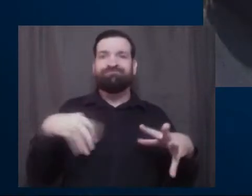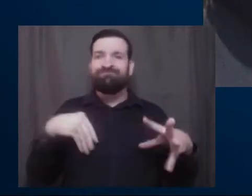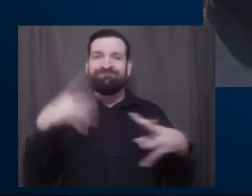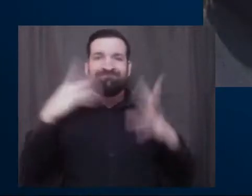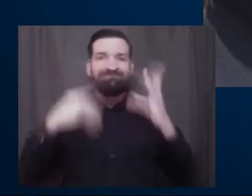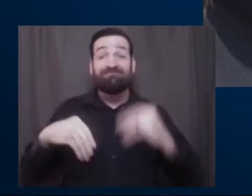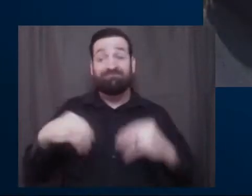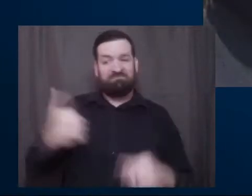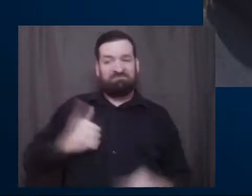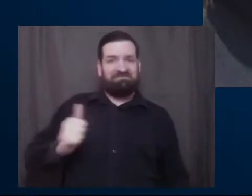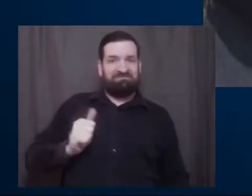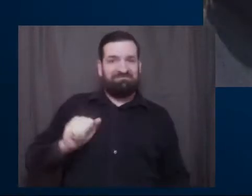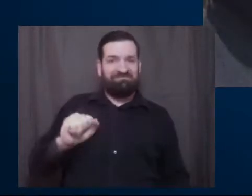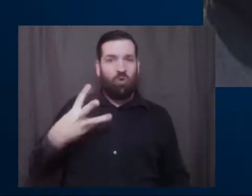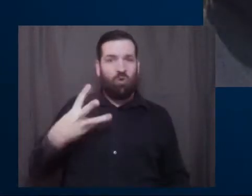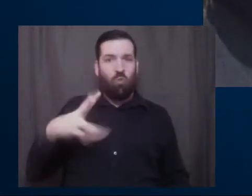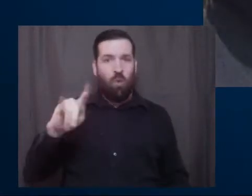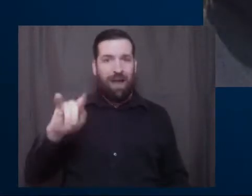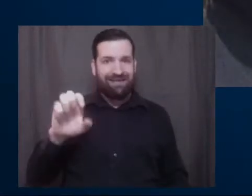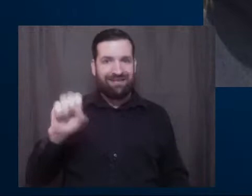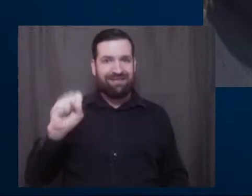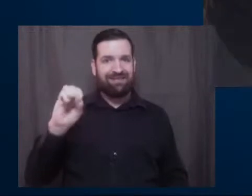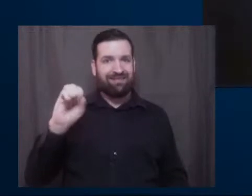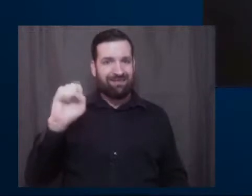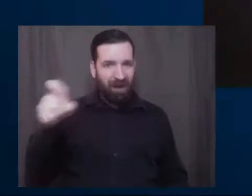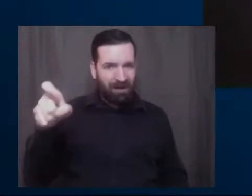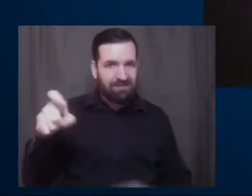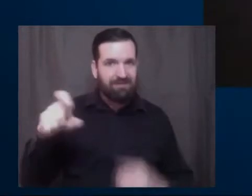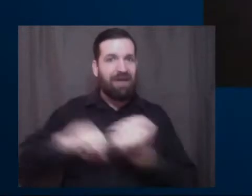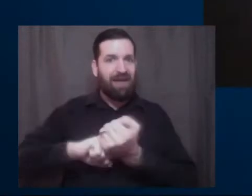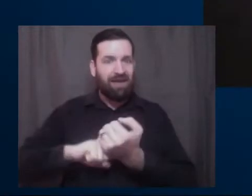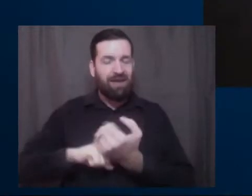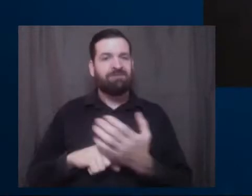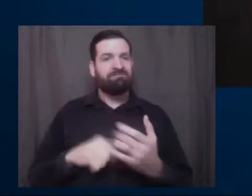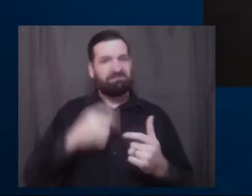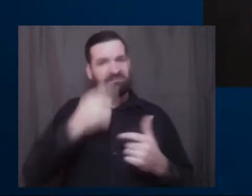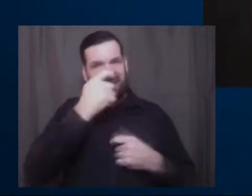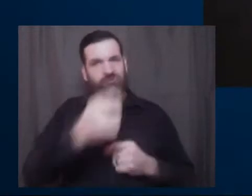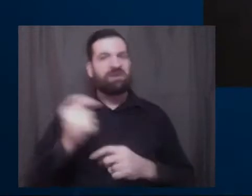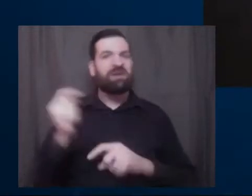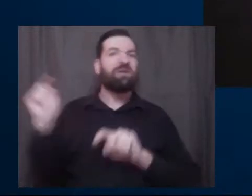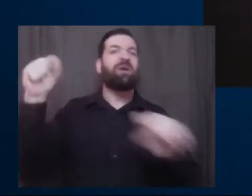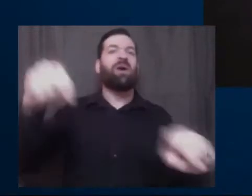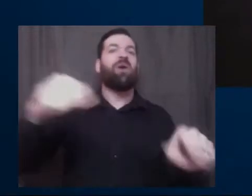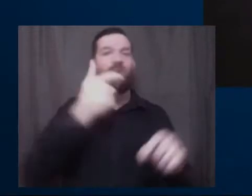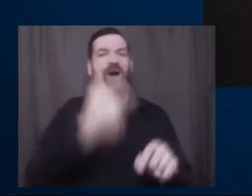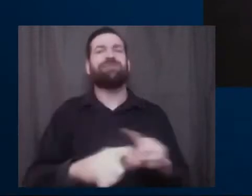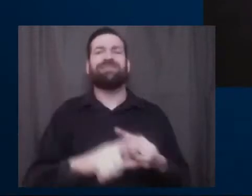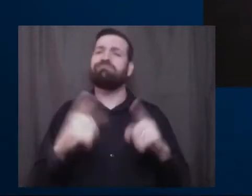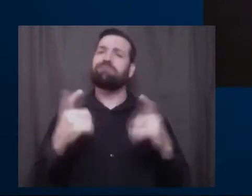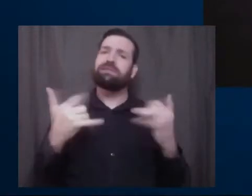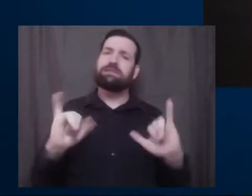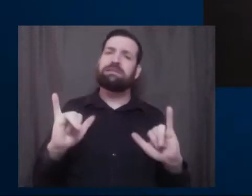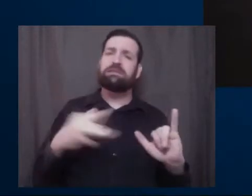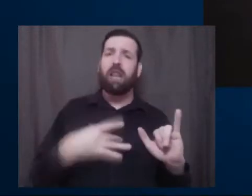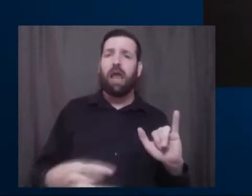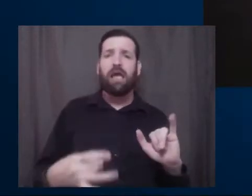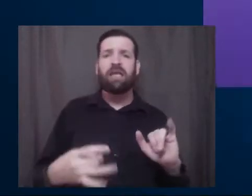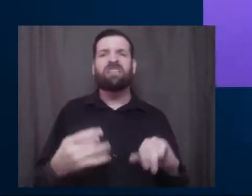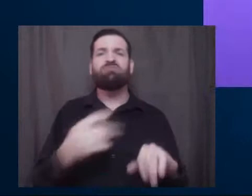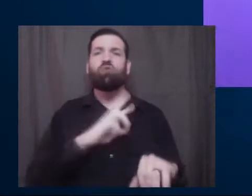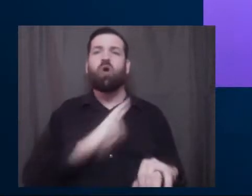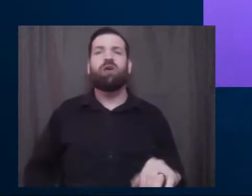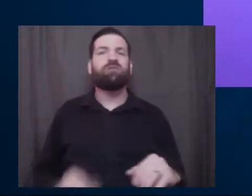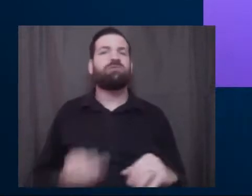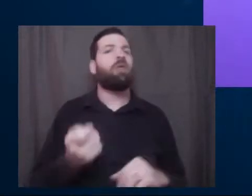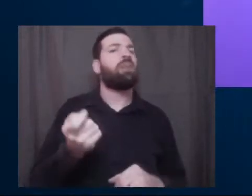it makes it a little bit interesting going to the K and watching the game. I still like the Royals a little bit, but yeah, every